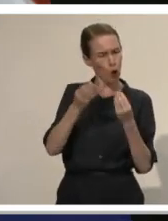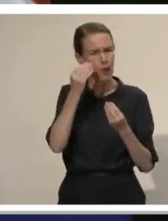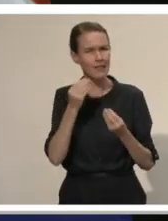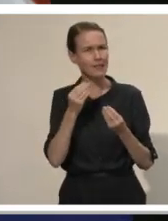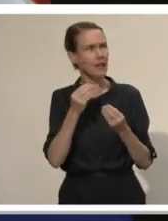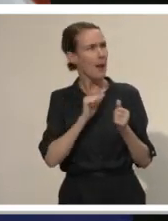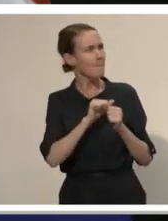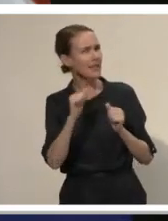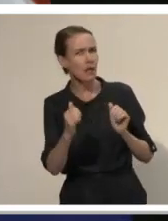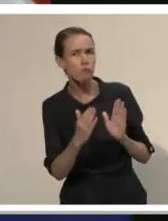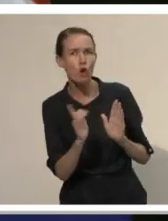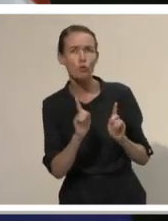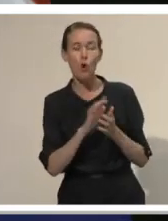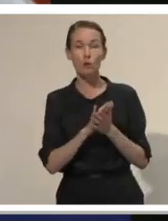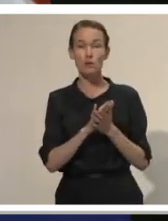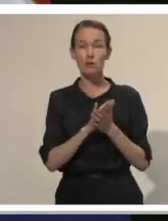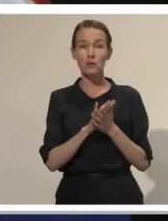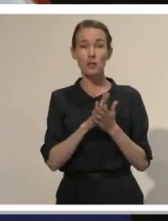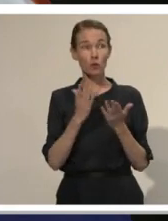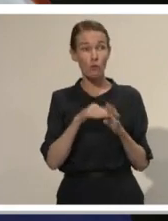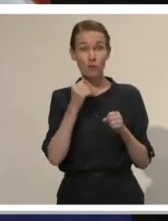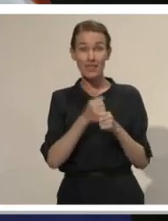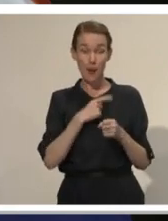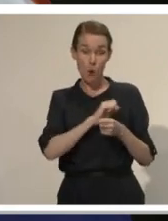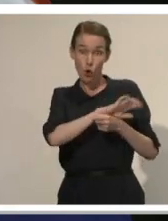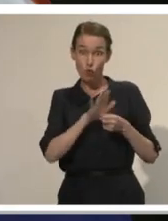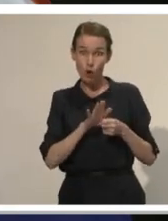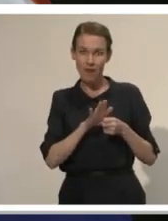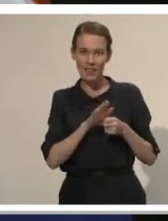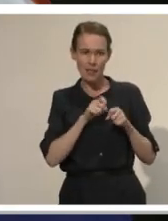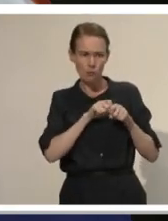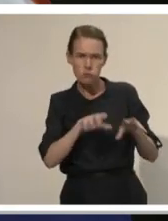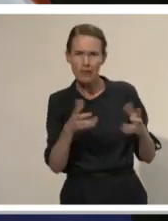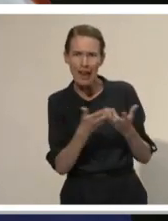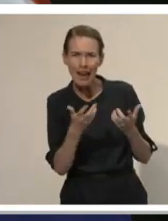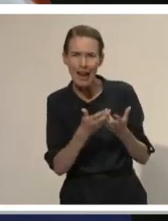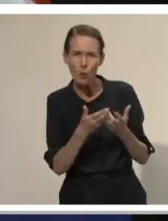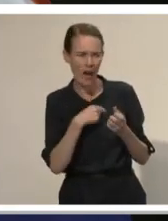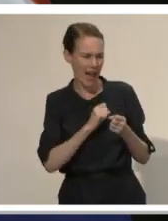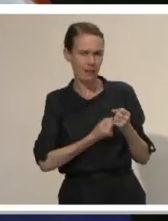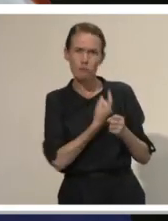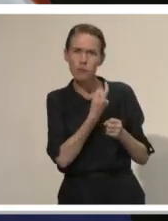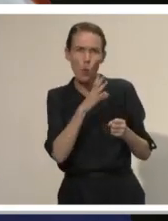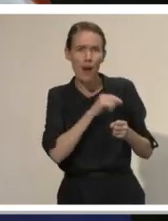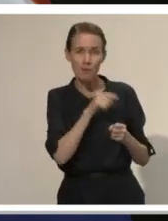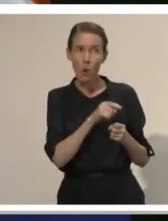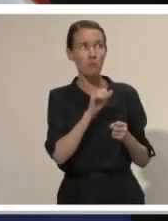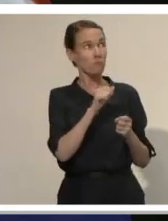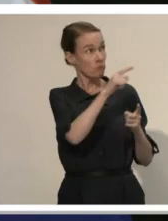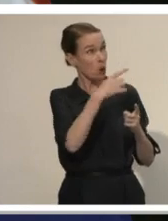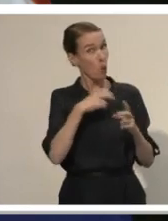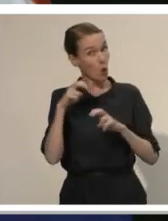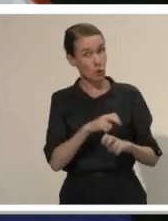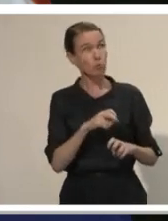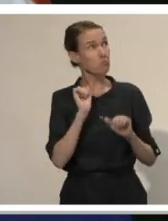speed at the beginning of outbreaks and also determining source. So I think we're open to that, but that again isn't something we've been particularly at